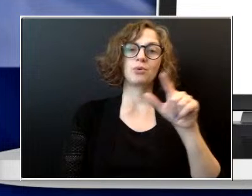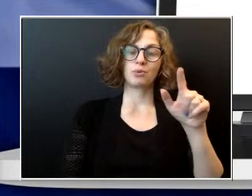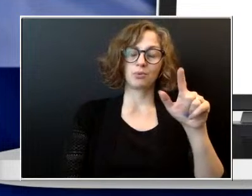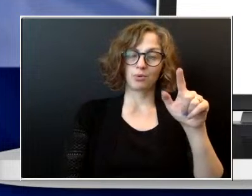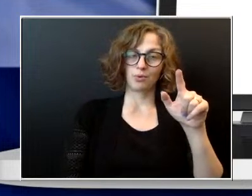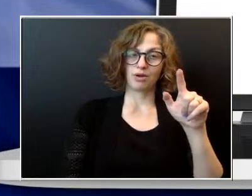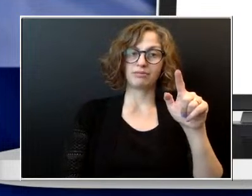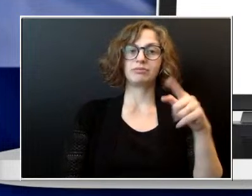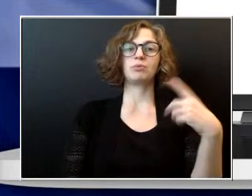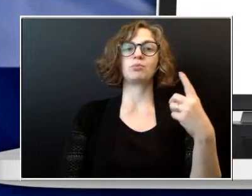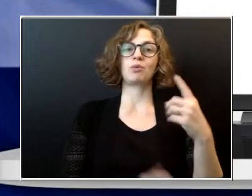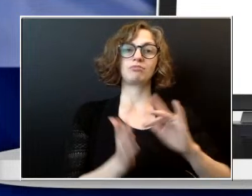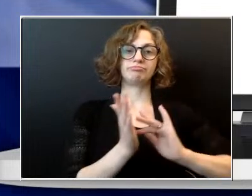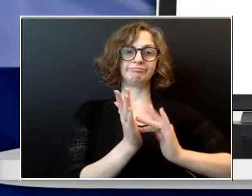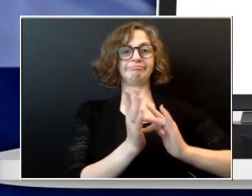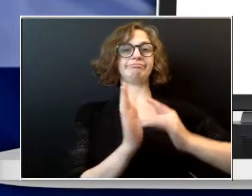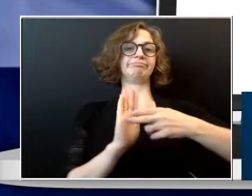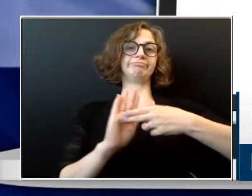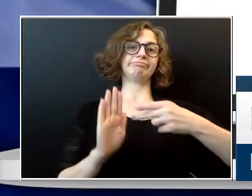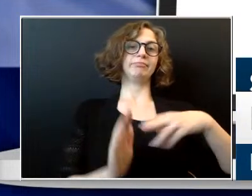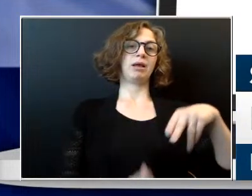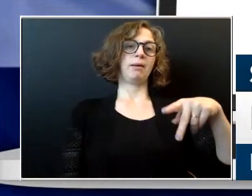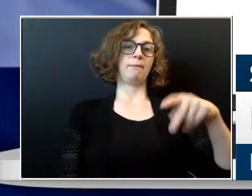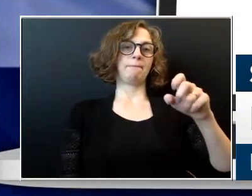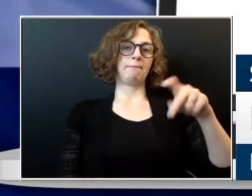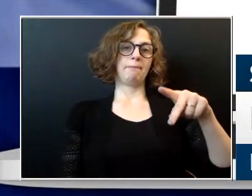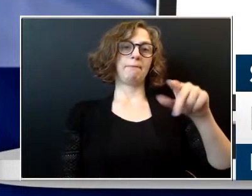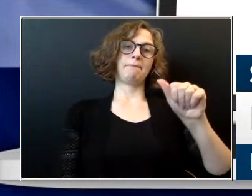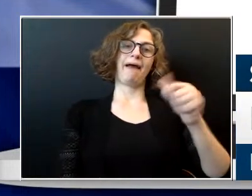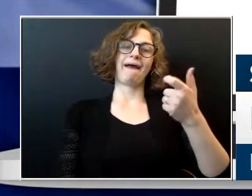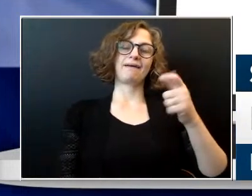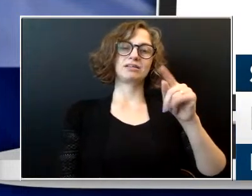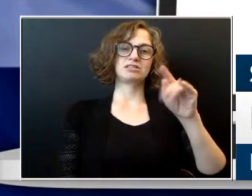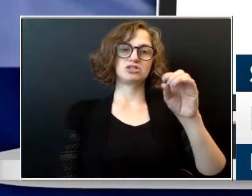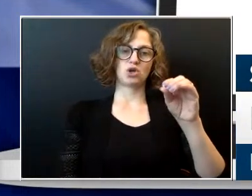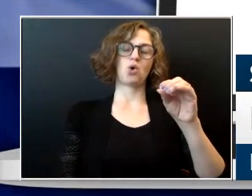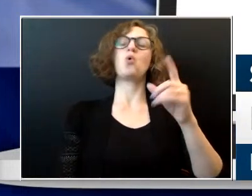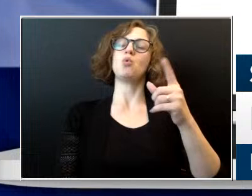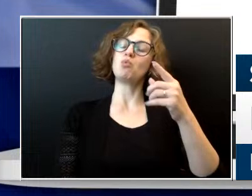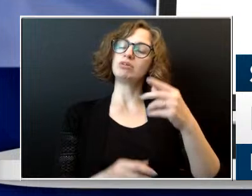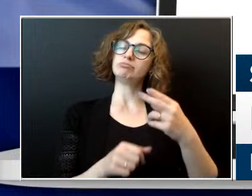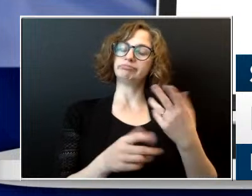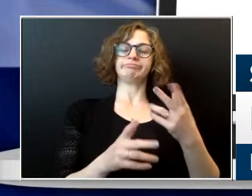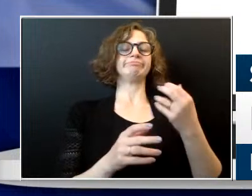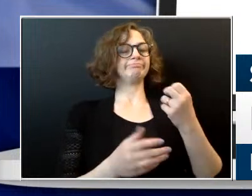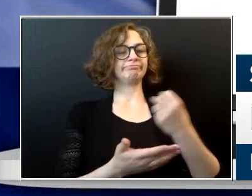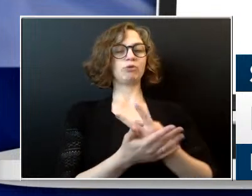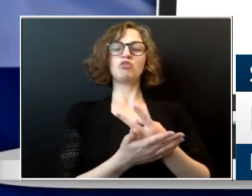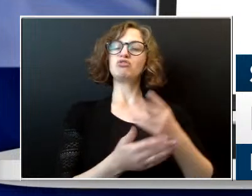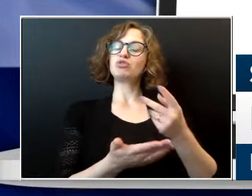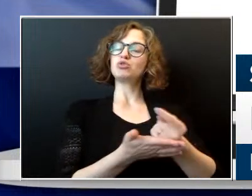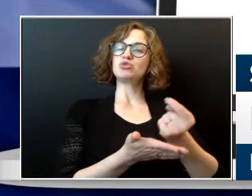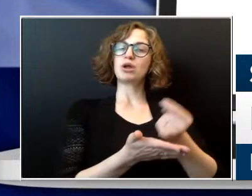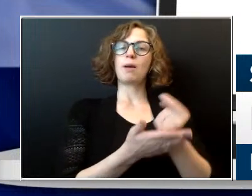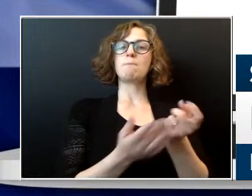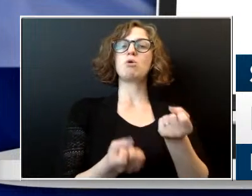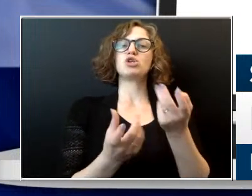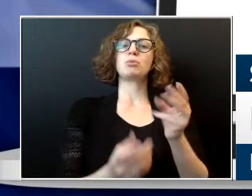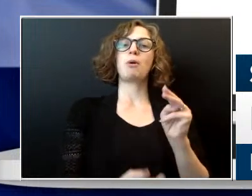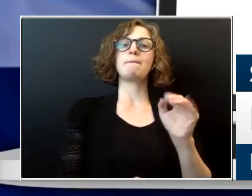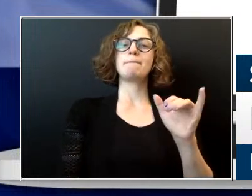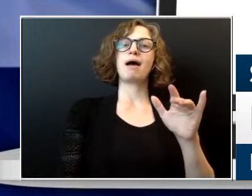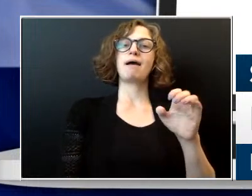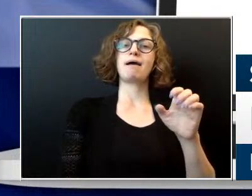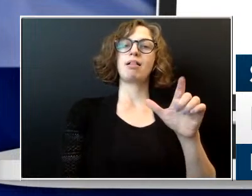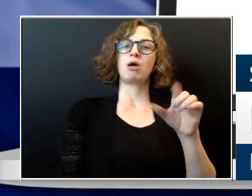got accelerated approval to treat certain patients with multiple myeloma, but less than 1 year later was pulled off the market after